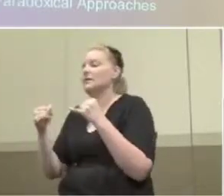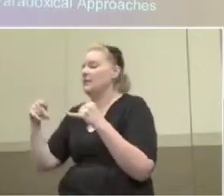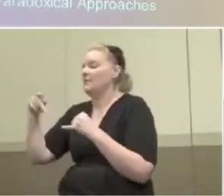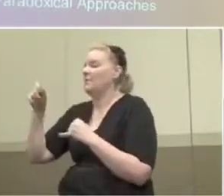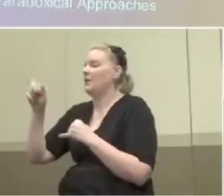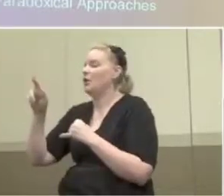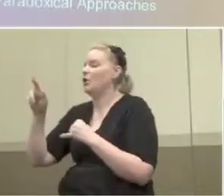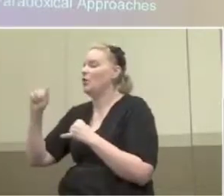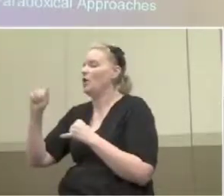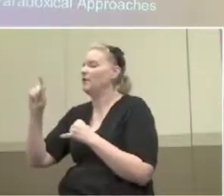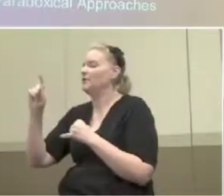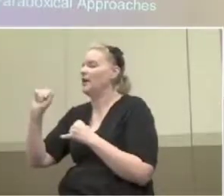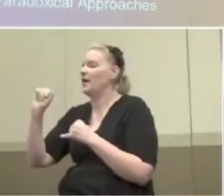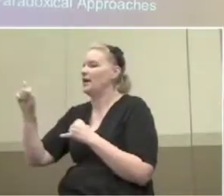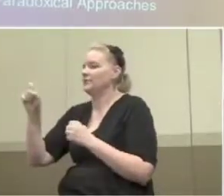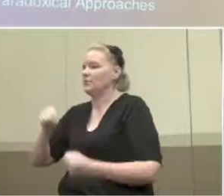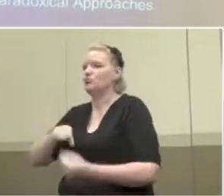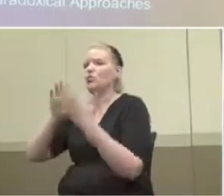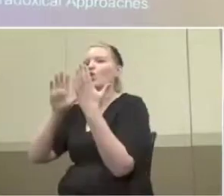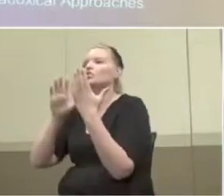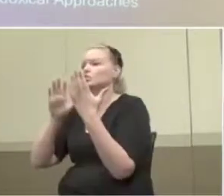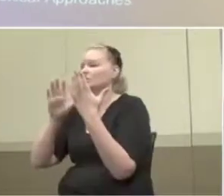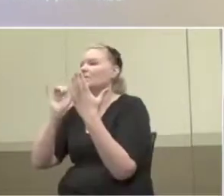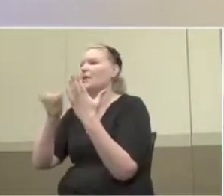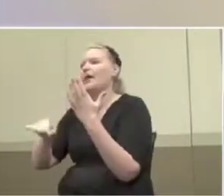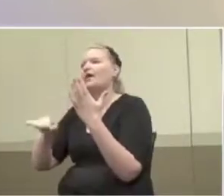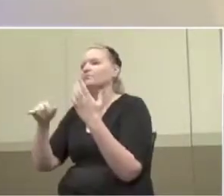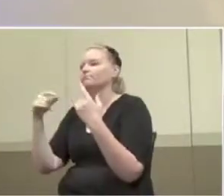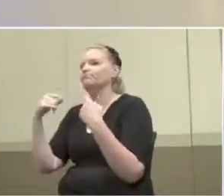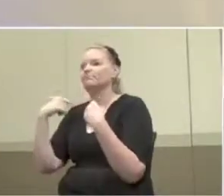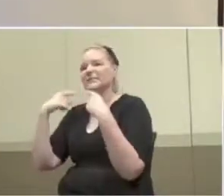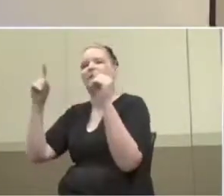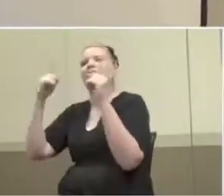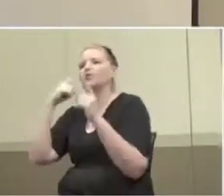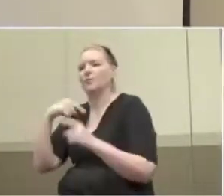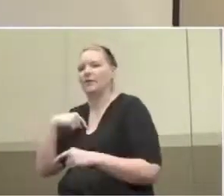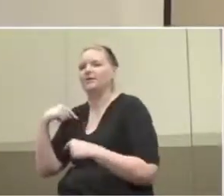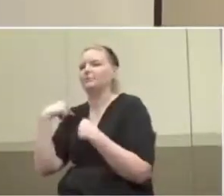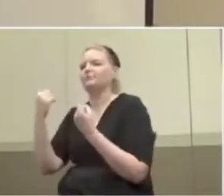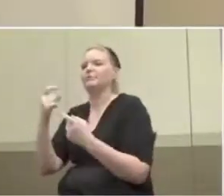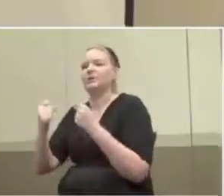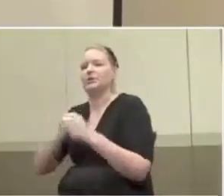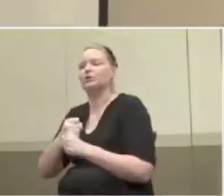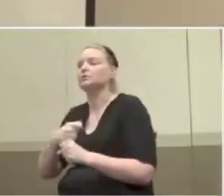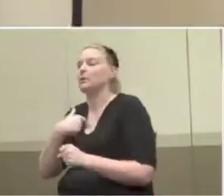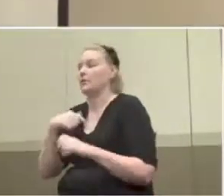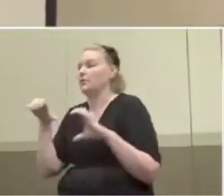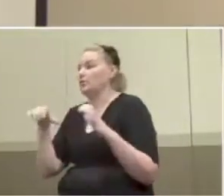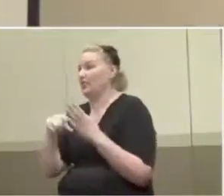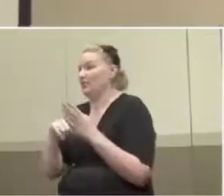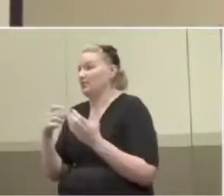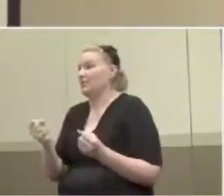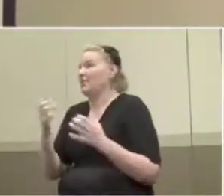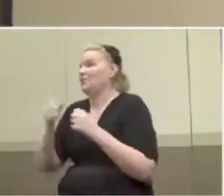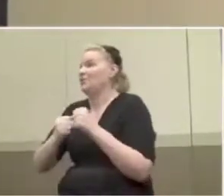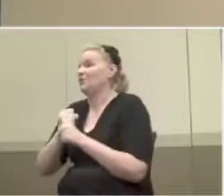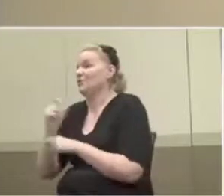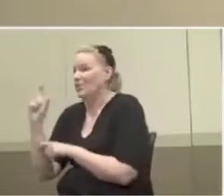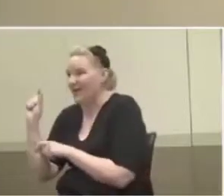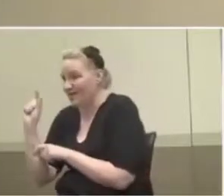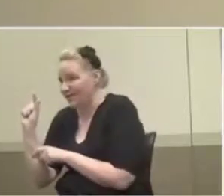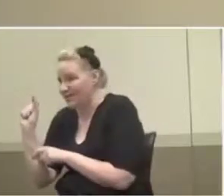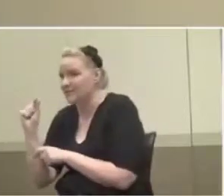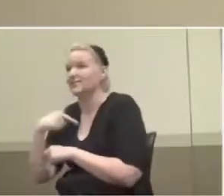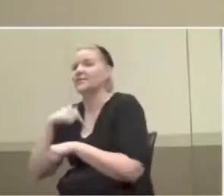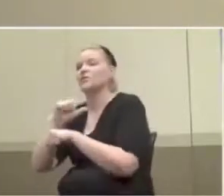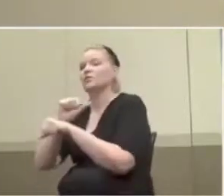think really have been successful for me over the years in working with kids. Now, I've been at this for well over 20 years. I've worked in a